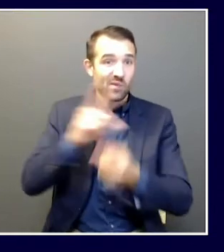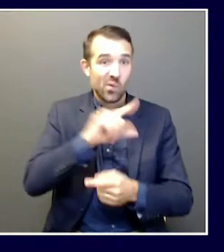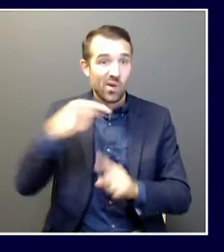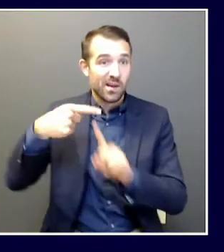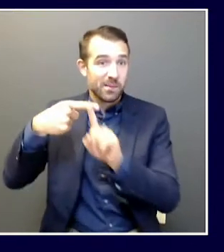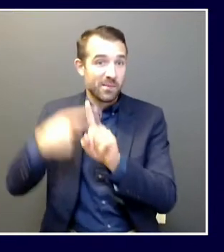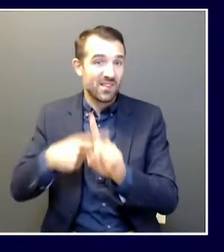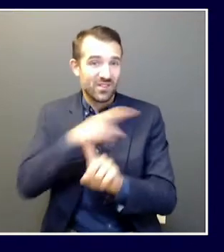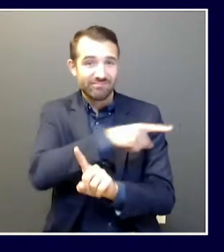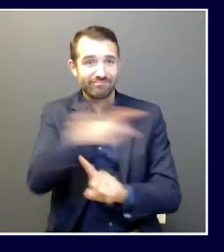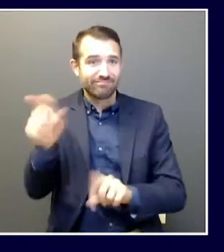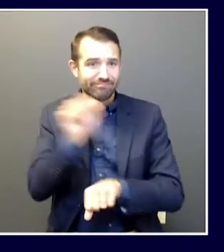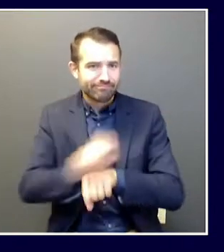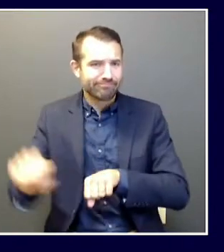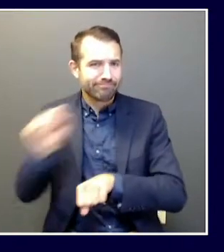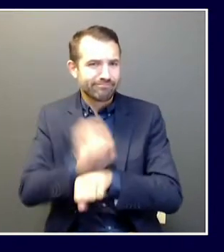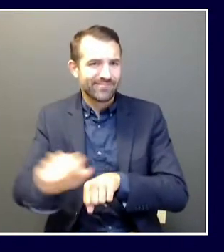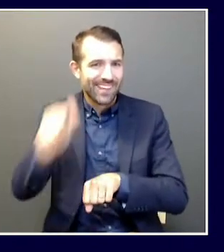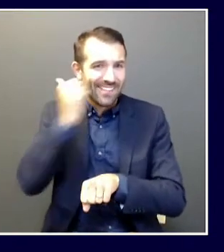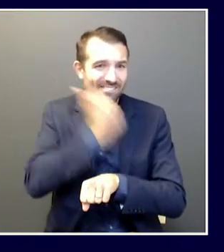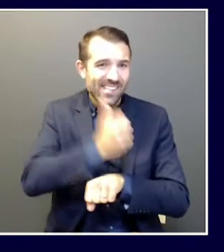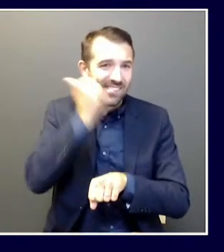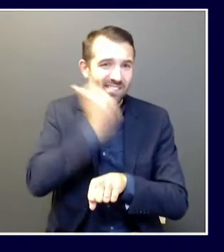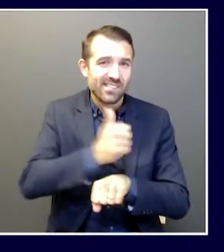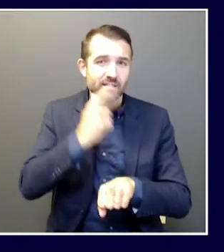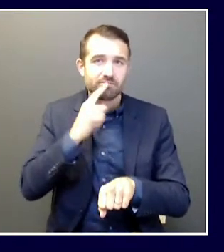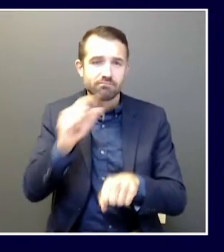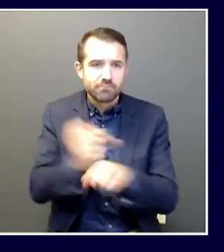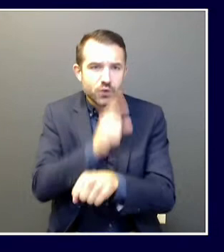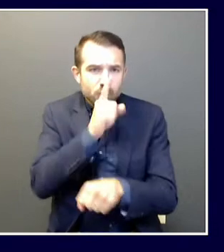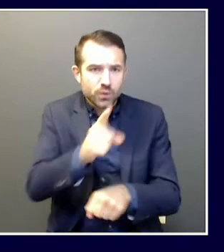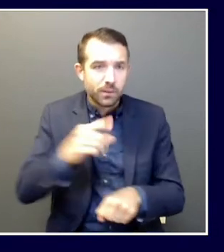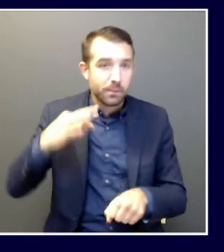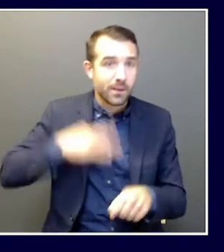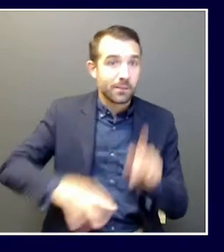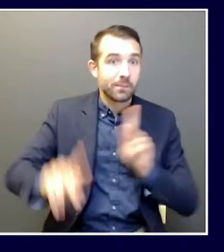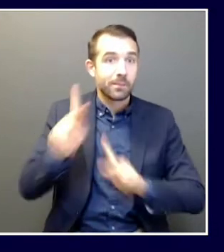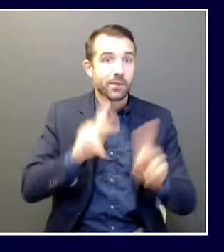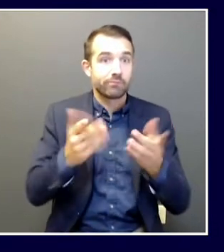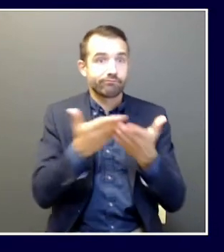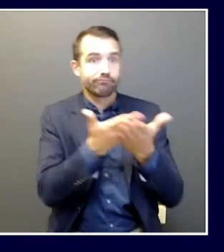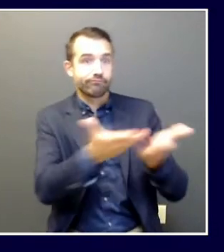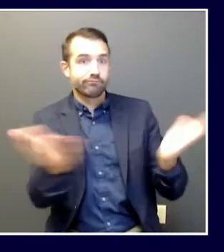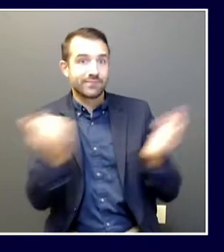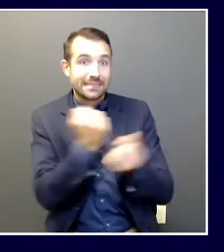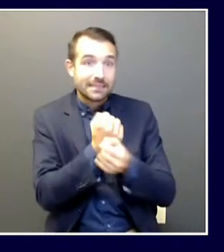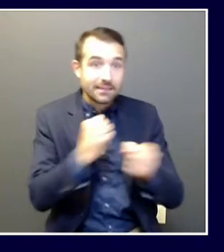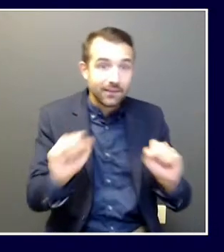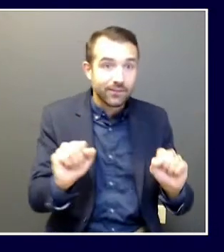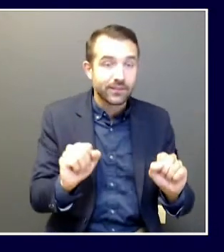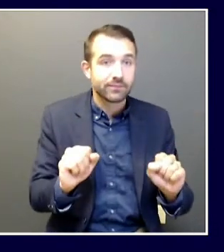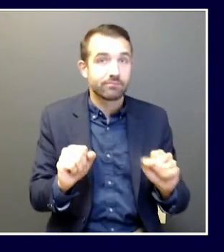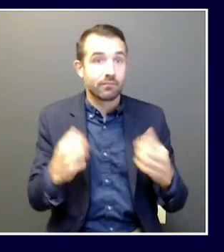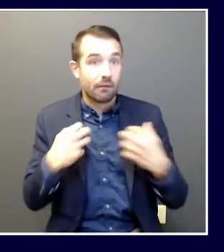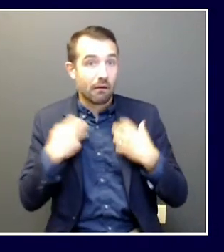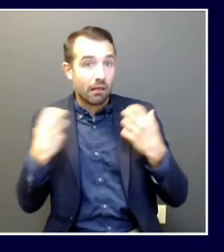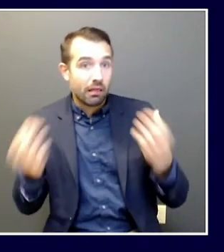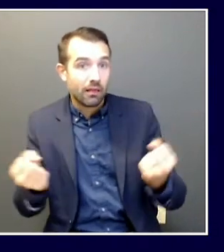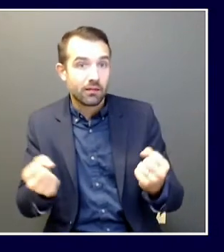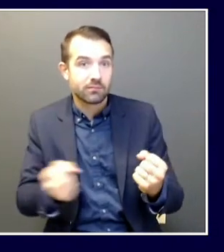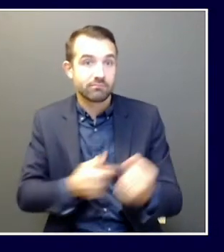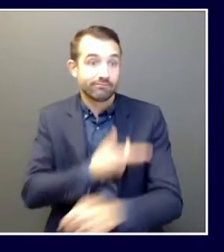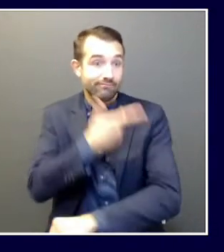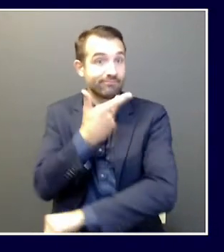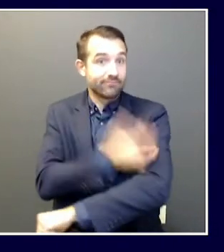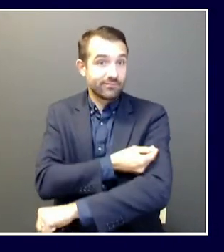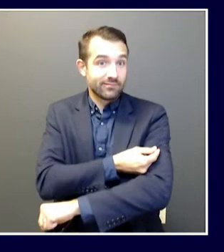on a daily basis to keep people in Maine safe, healthy, and more recently, vaccinated. Groups like